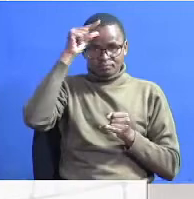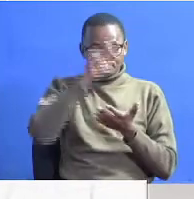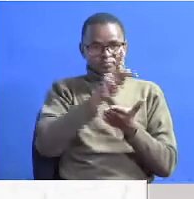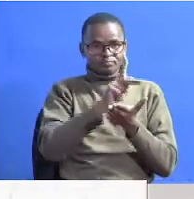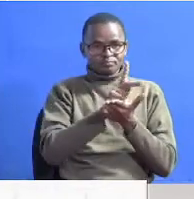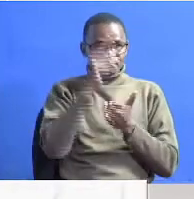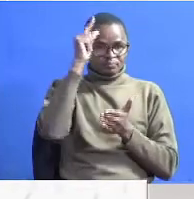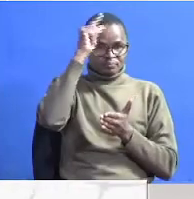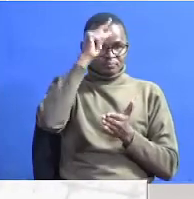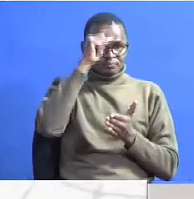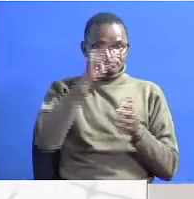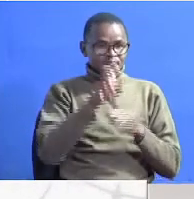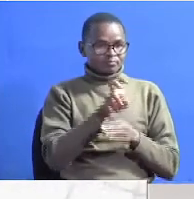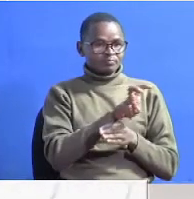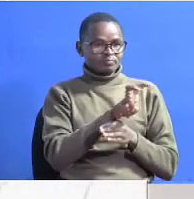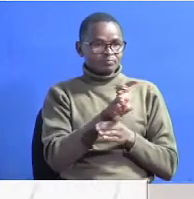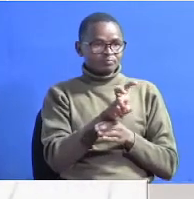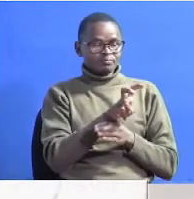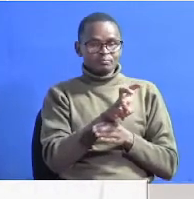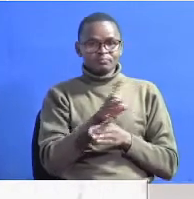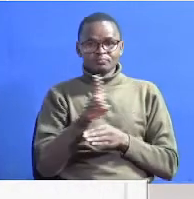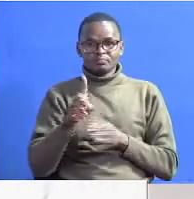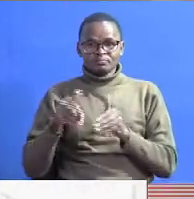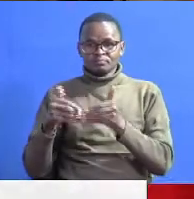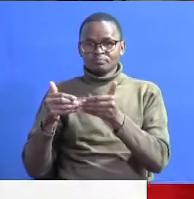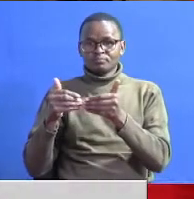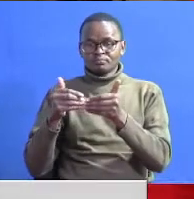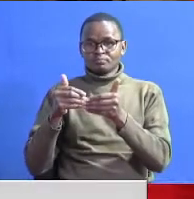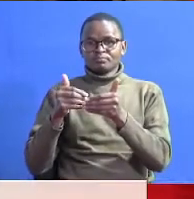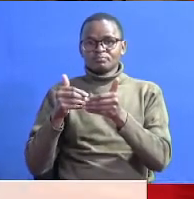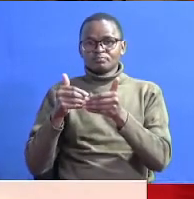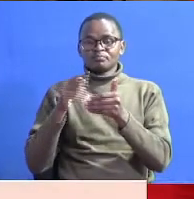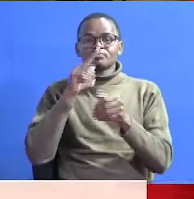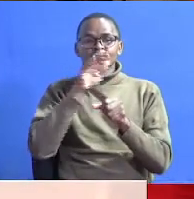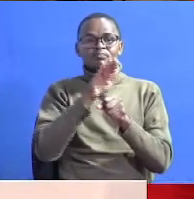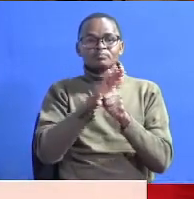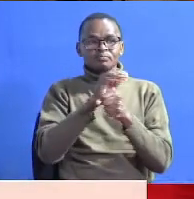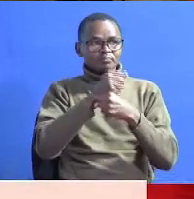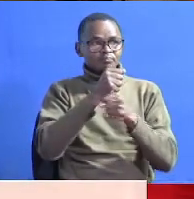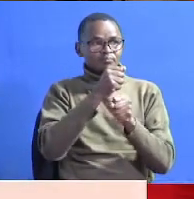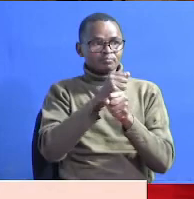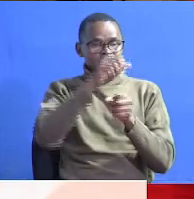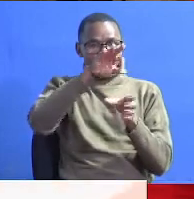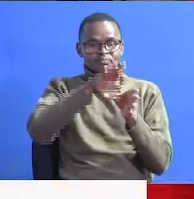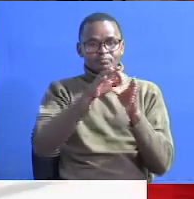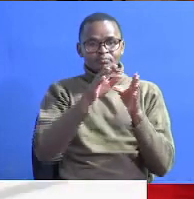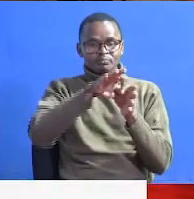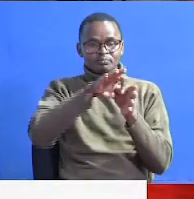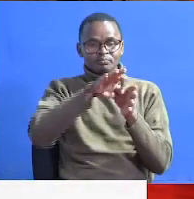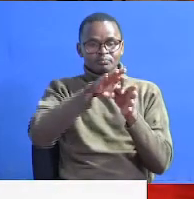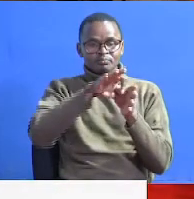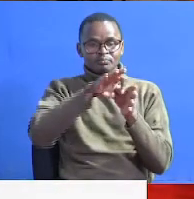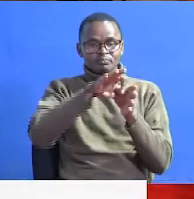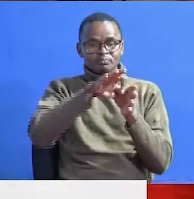the government into checks to ensure that they deliver to the mandate and the promises they made to the electorates.